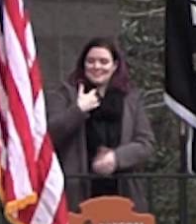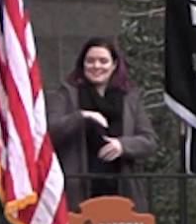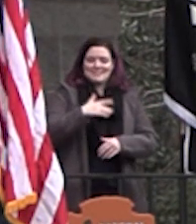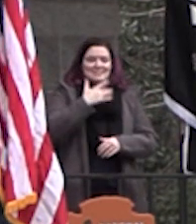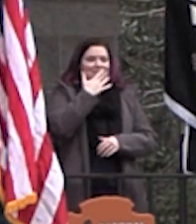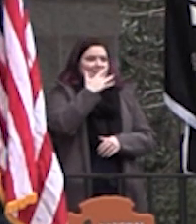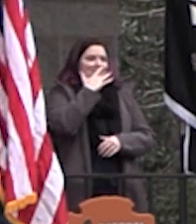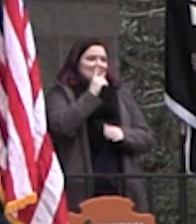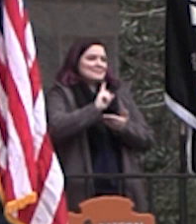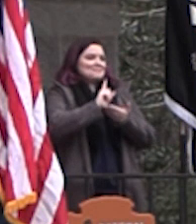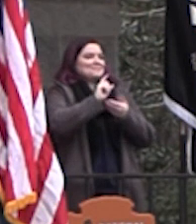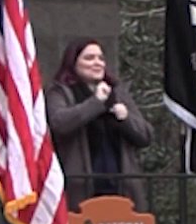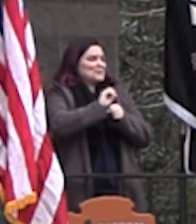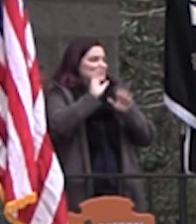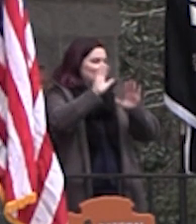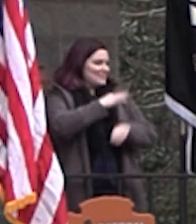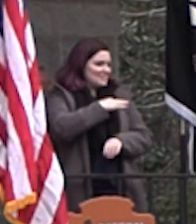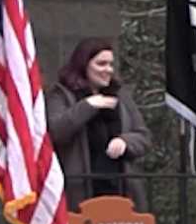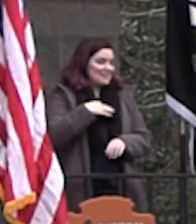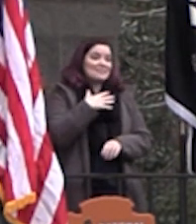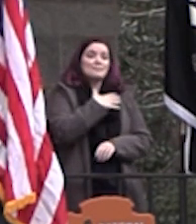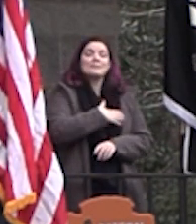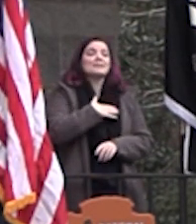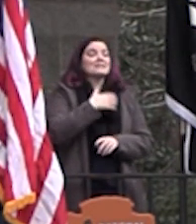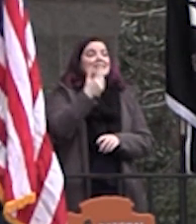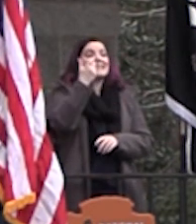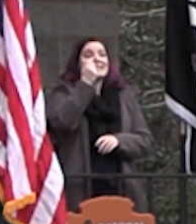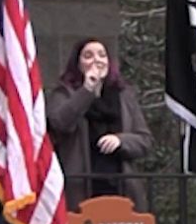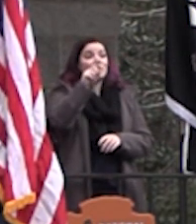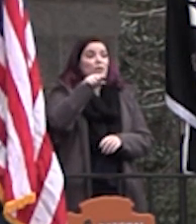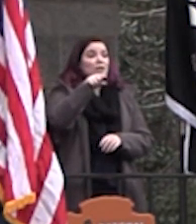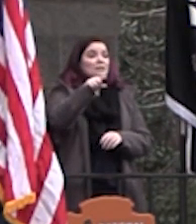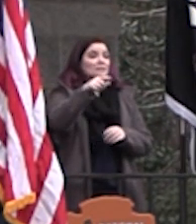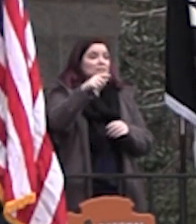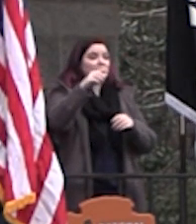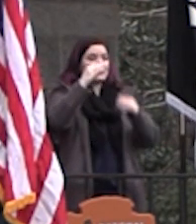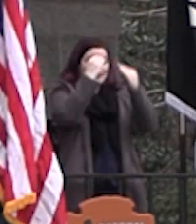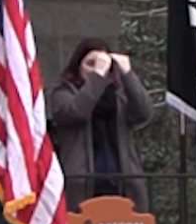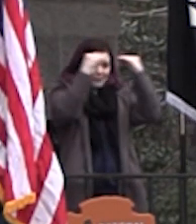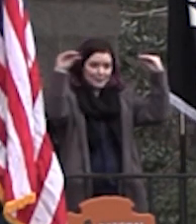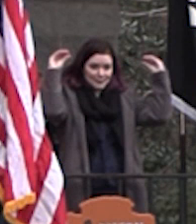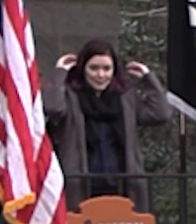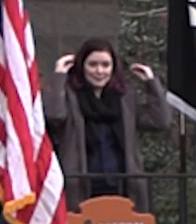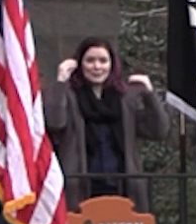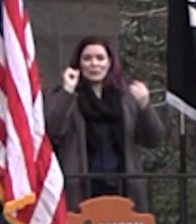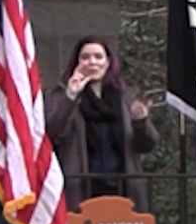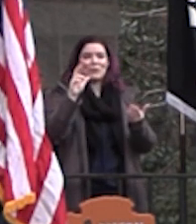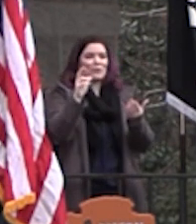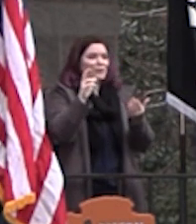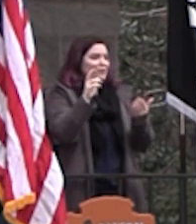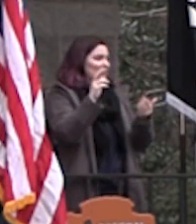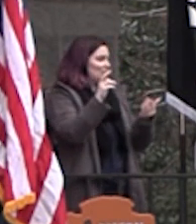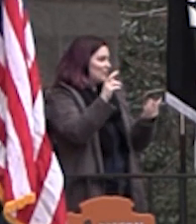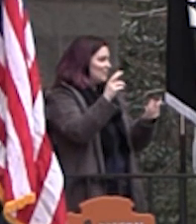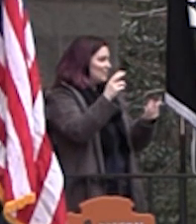staff. Please, anybody with a flat hat on or the arrowhead